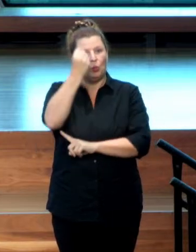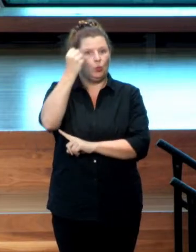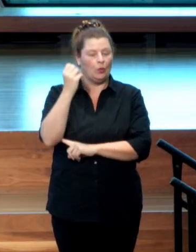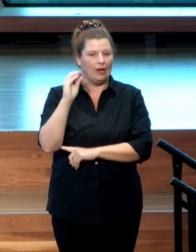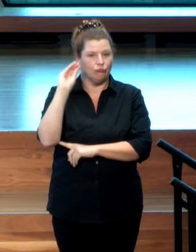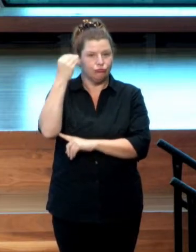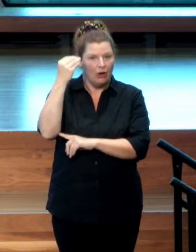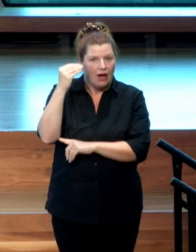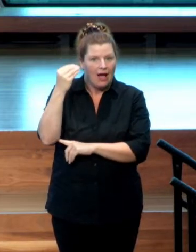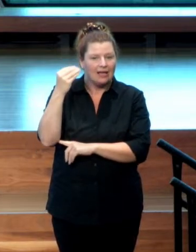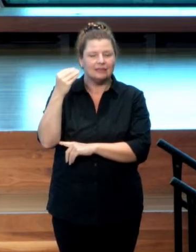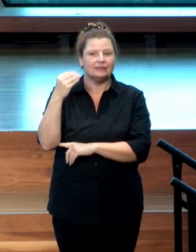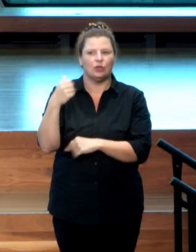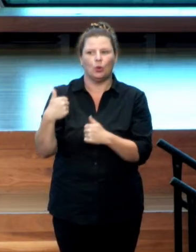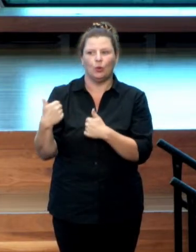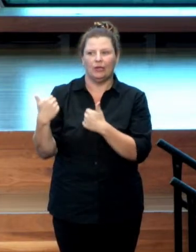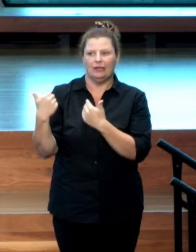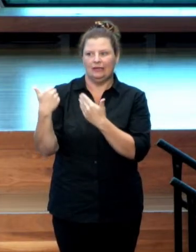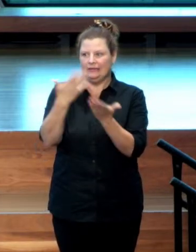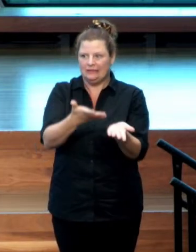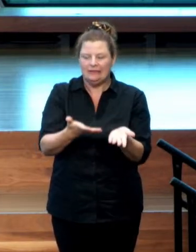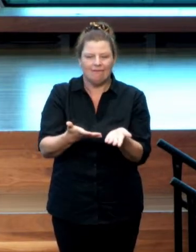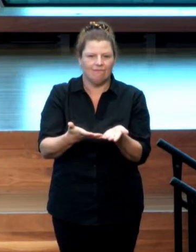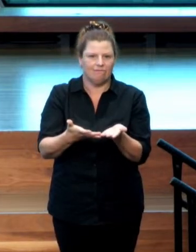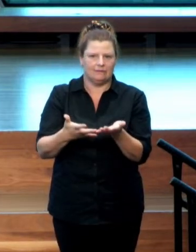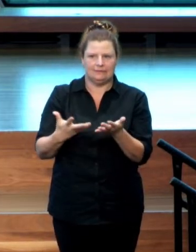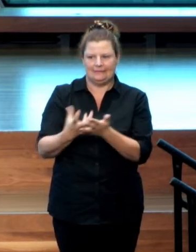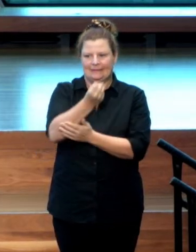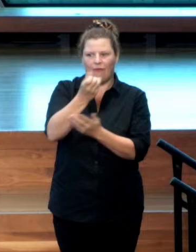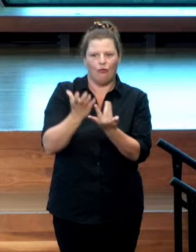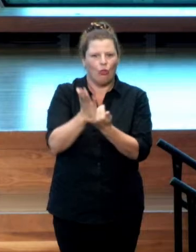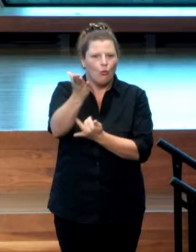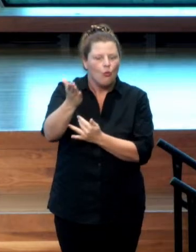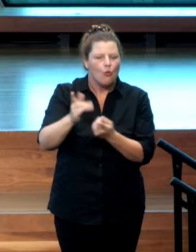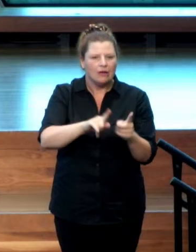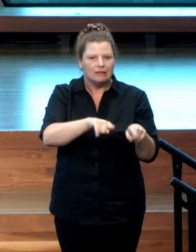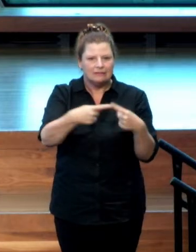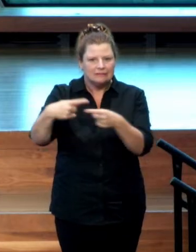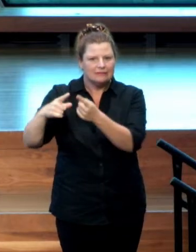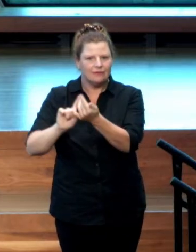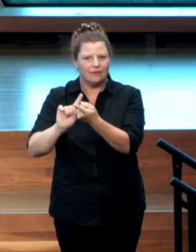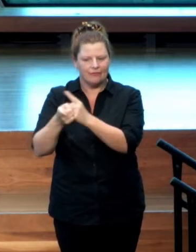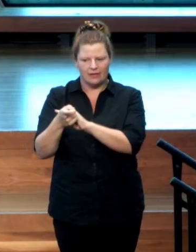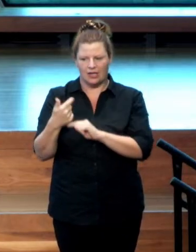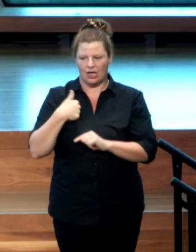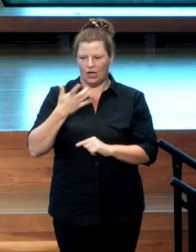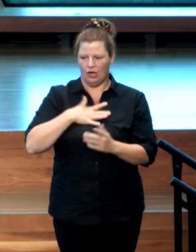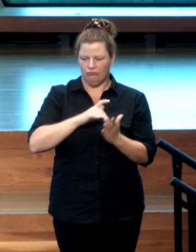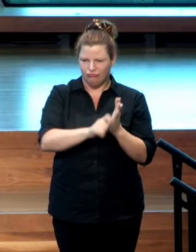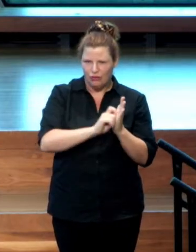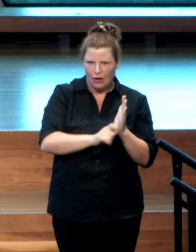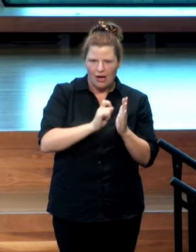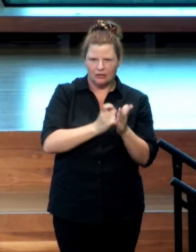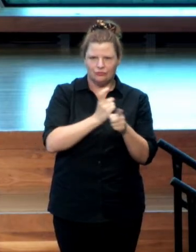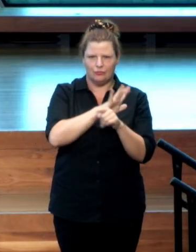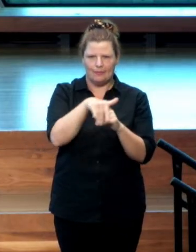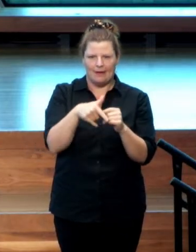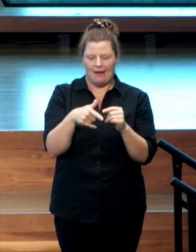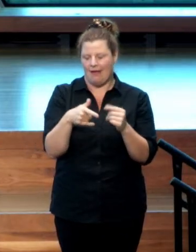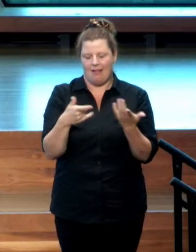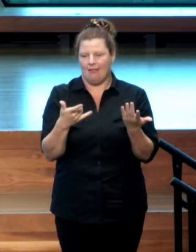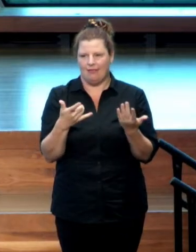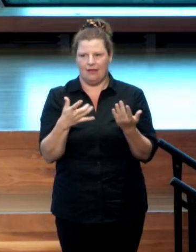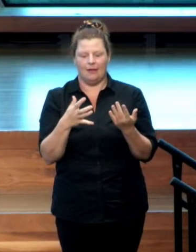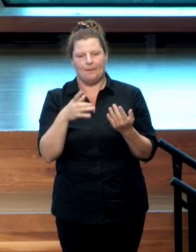granted exemptions from everyday indignities. I wrote this in order to argue against individualism